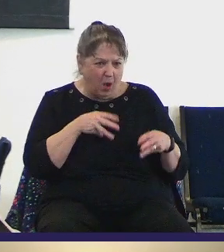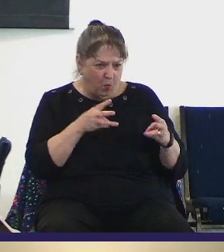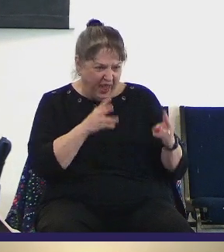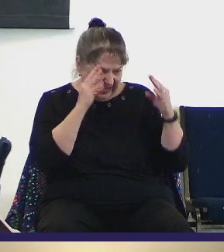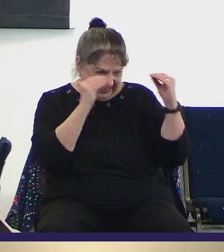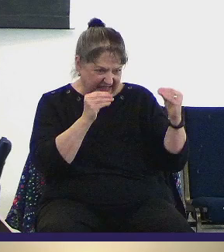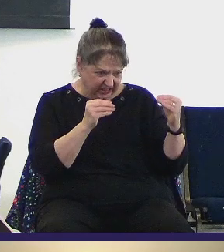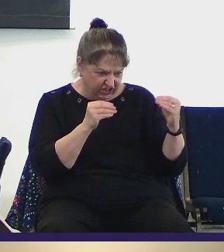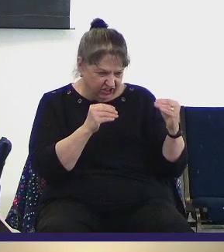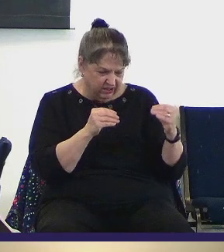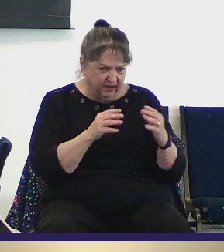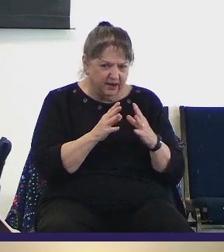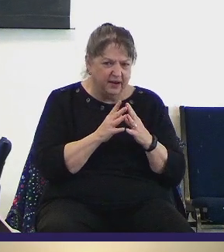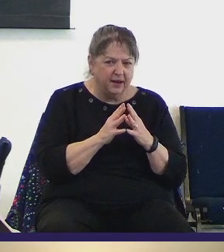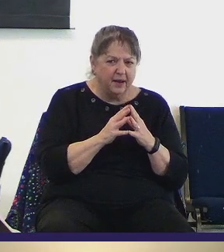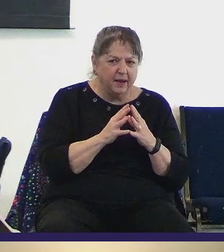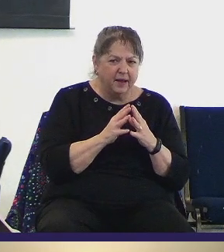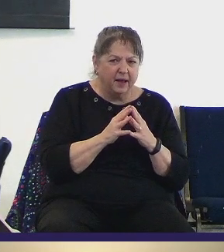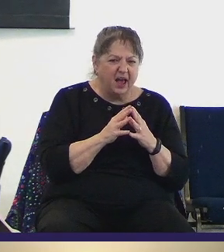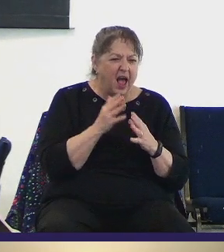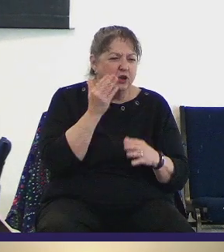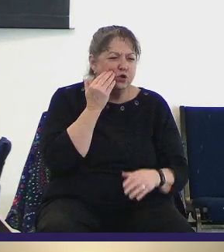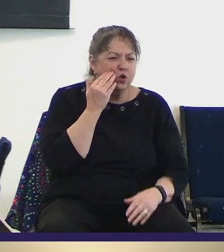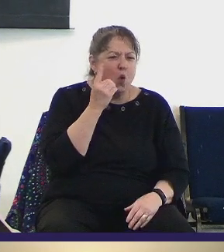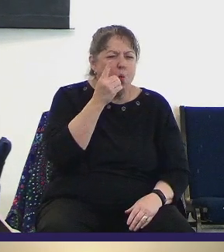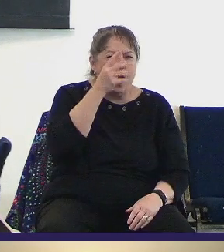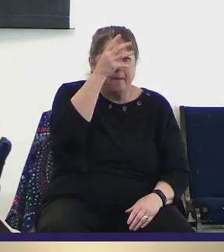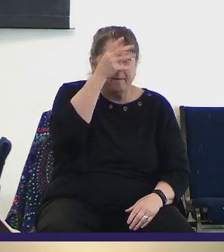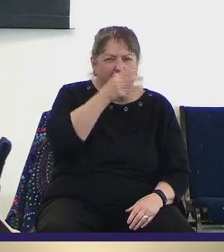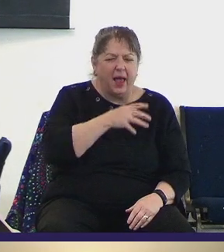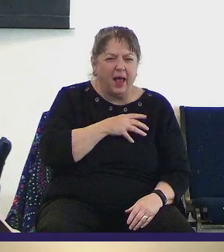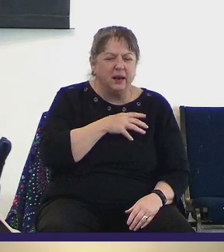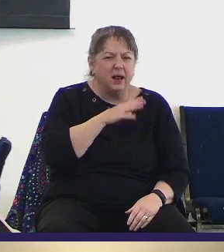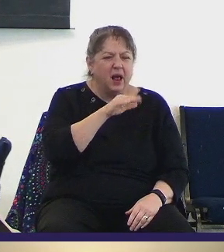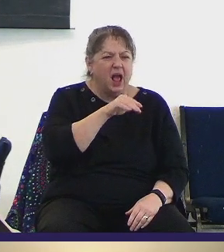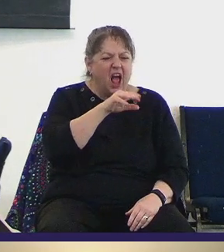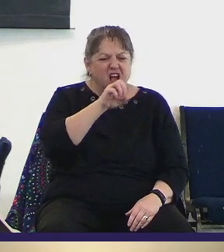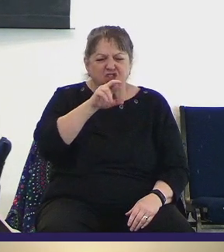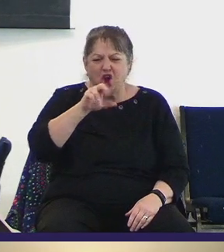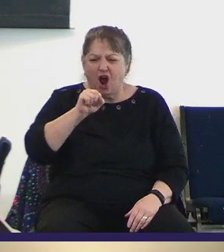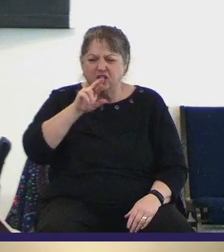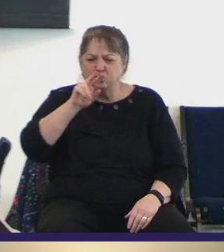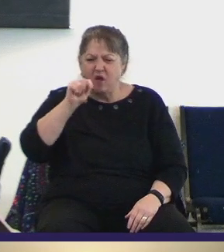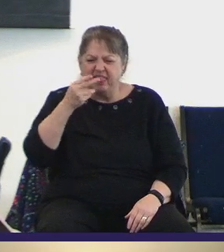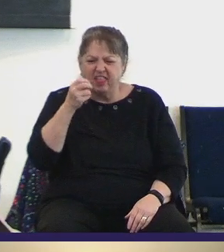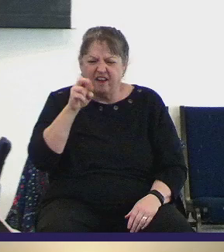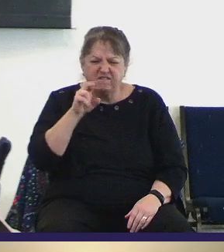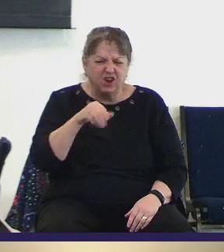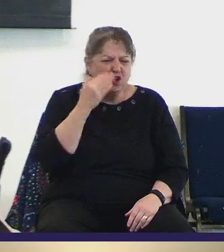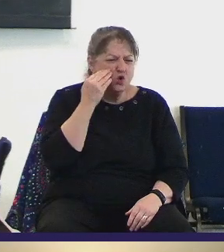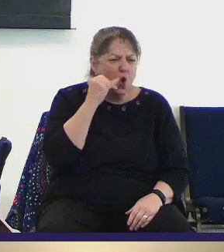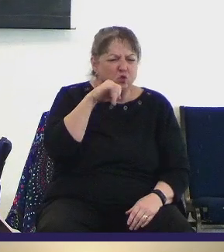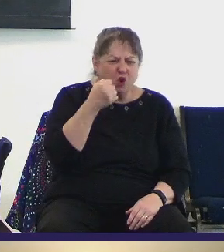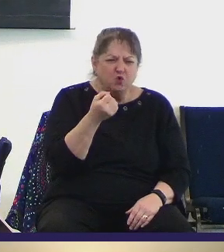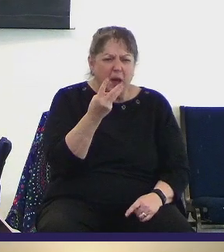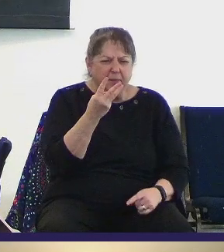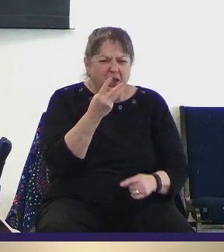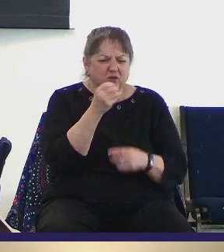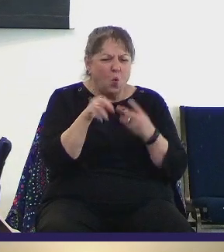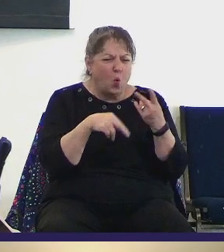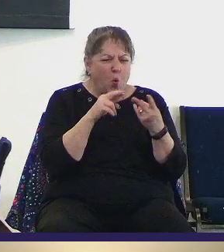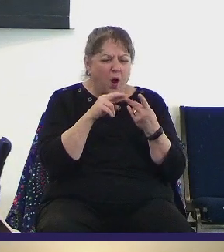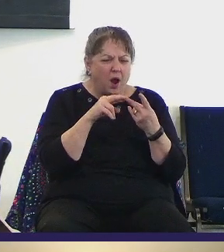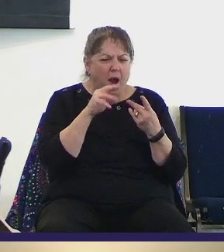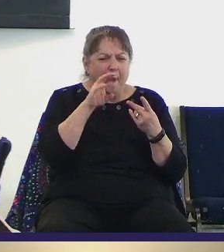doctrines of Charles Rutherford, right, the JWs, or Joseph Smith, the Mormonism, or the teachings